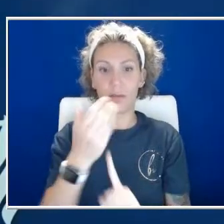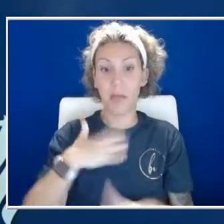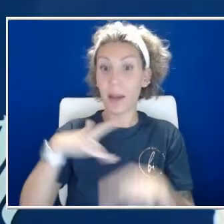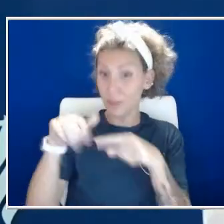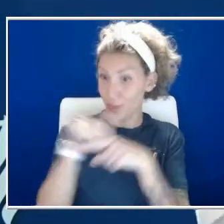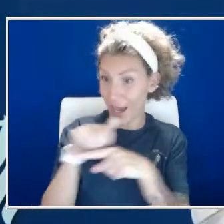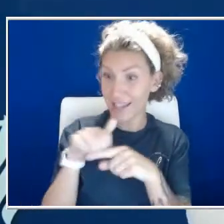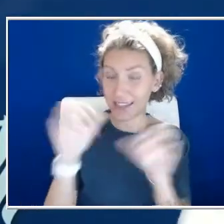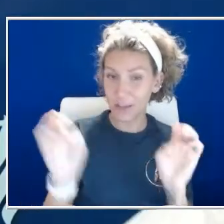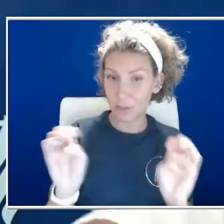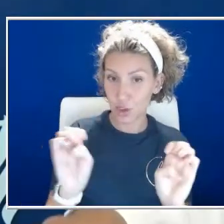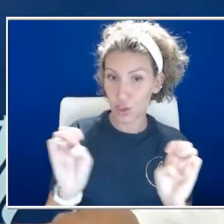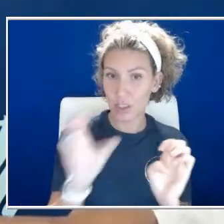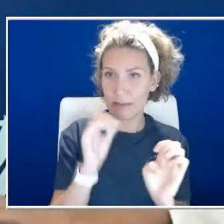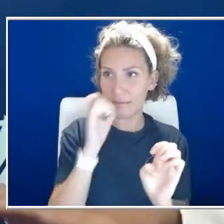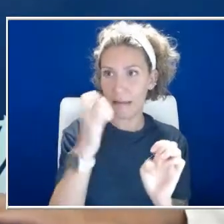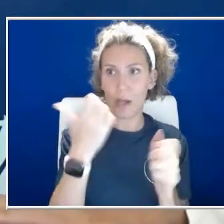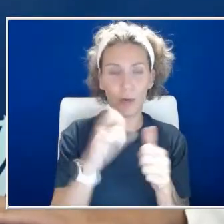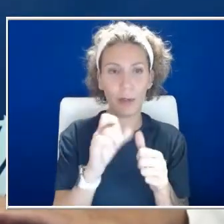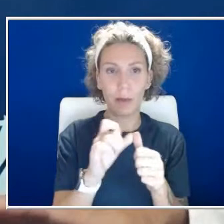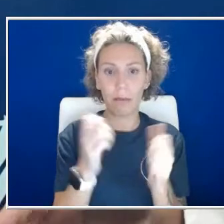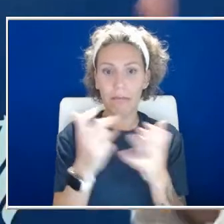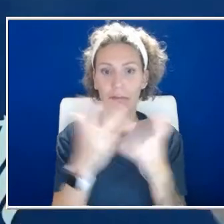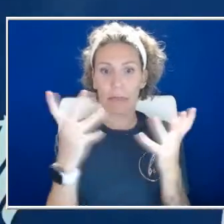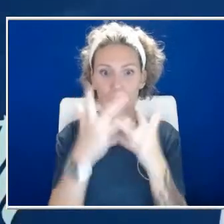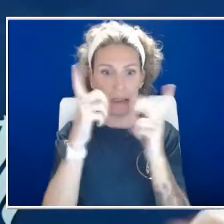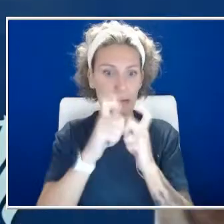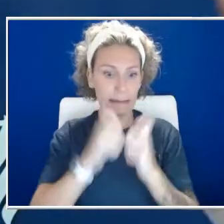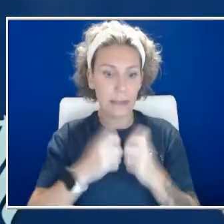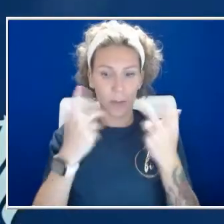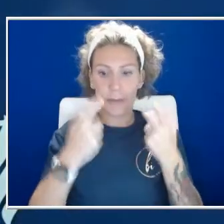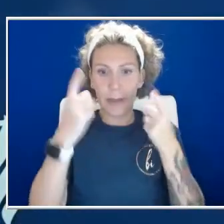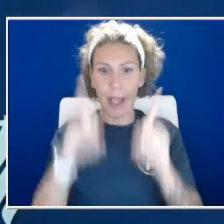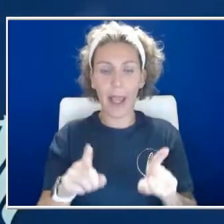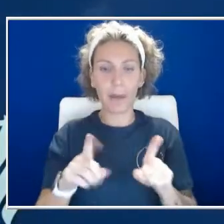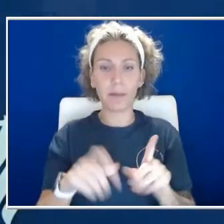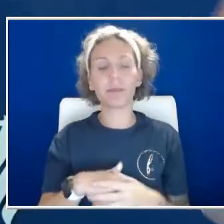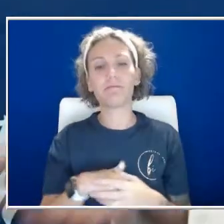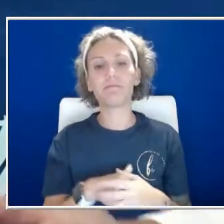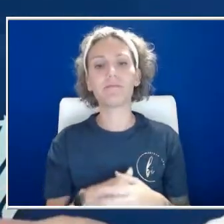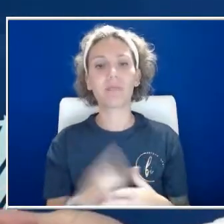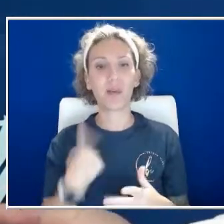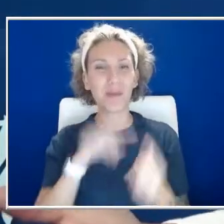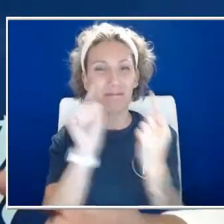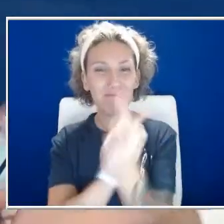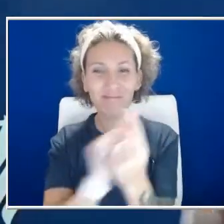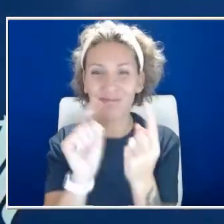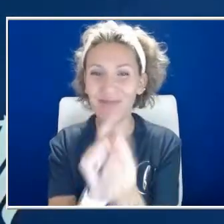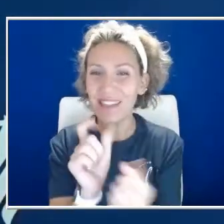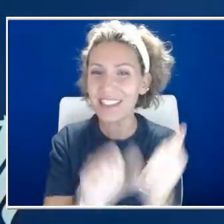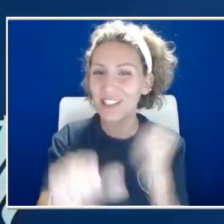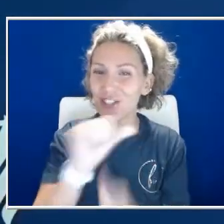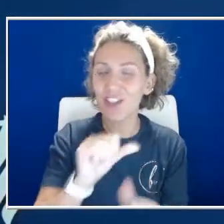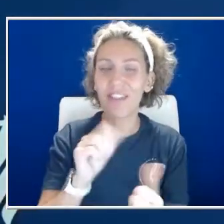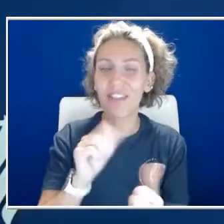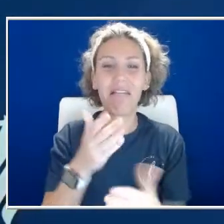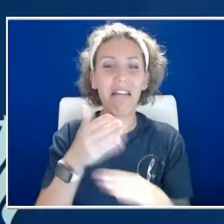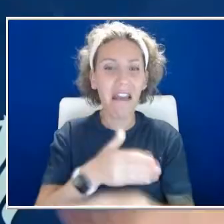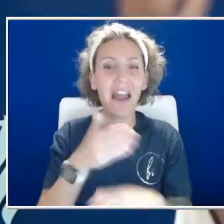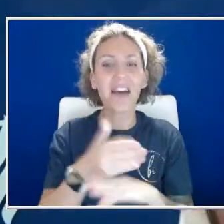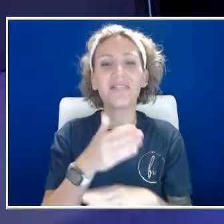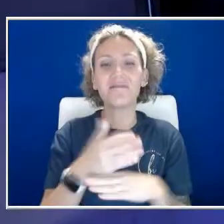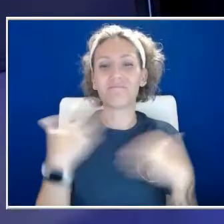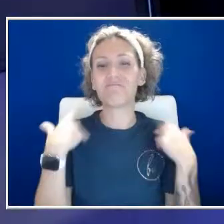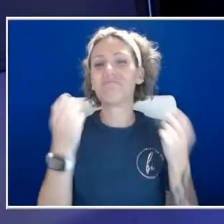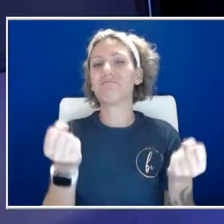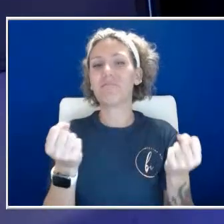not remember many of the details of the hospital stay. And we really get to meet each other well afterwards, after the recovery of the brain has taken place. So